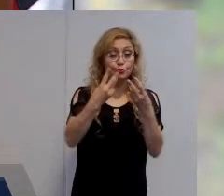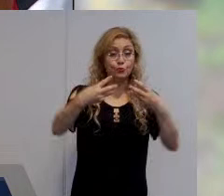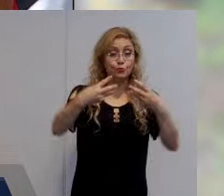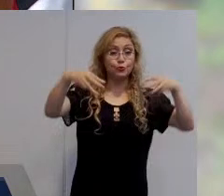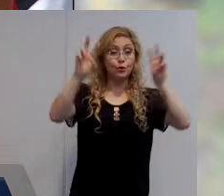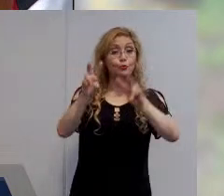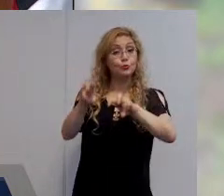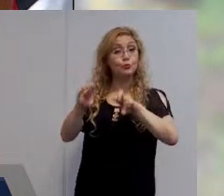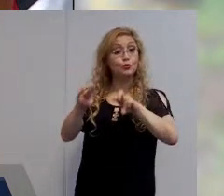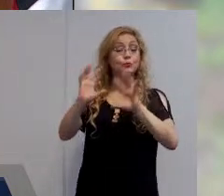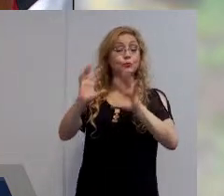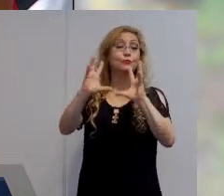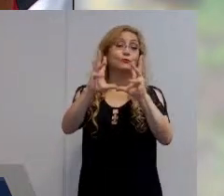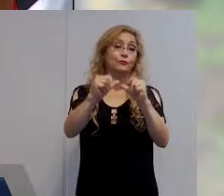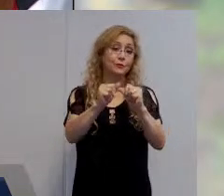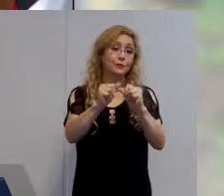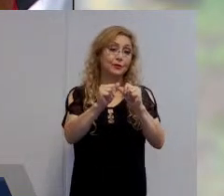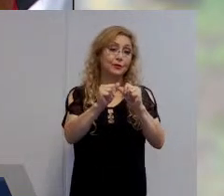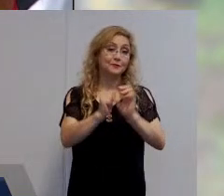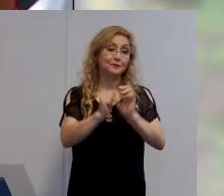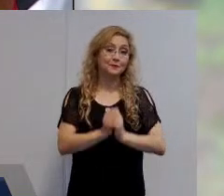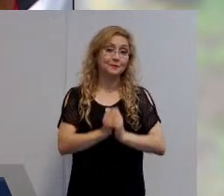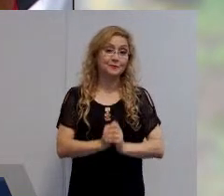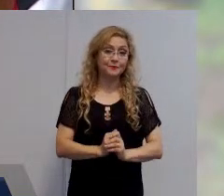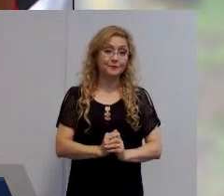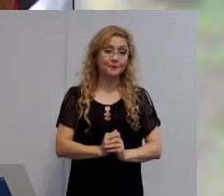From the people of Belize,